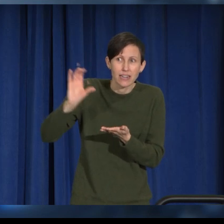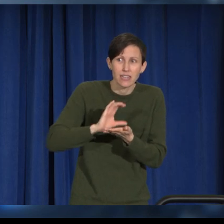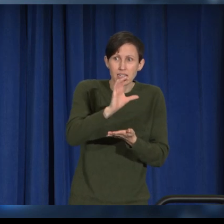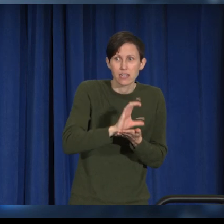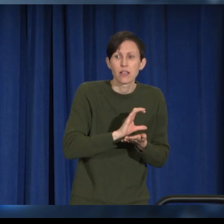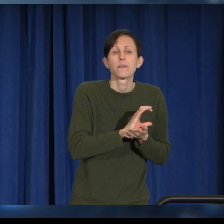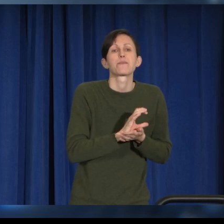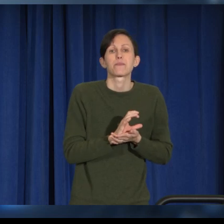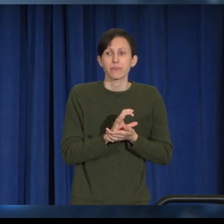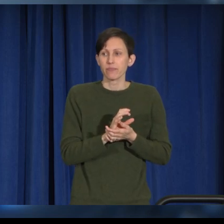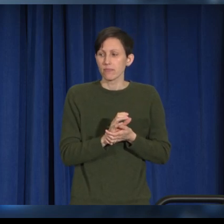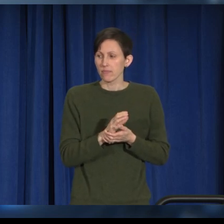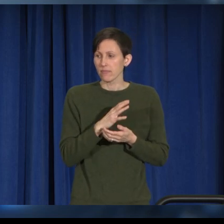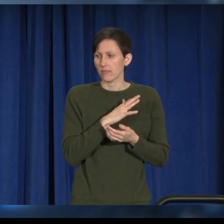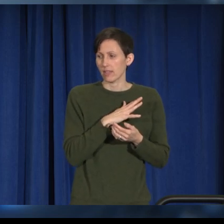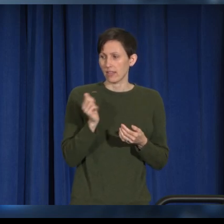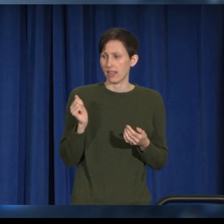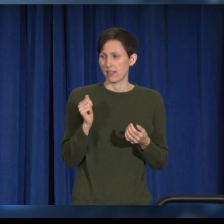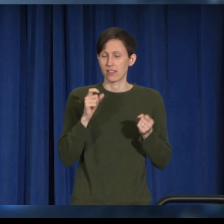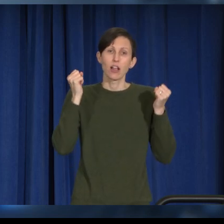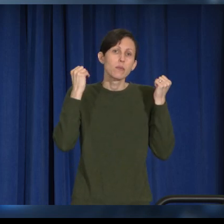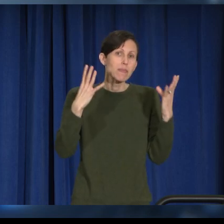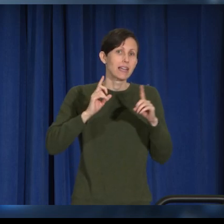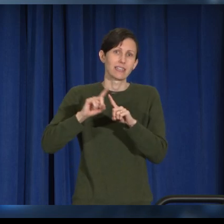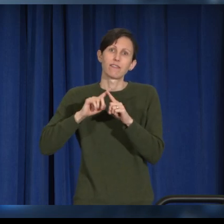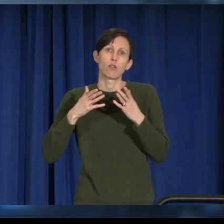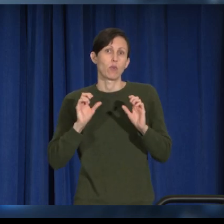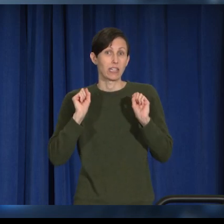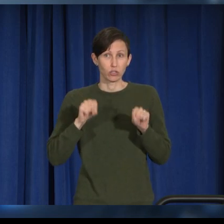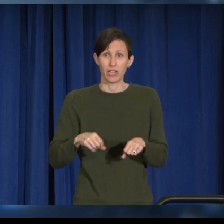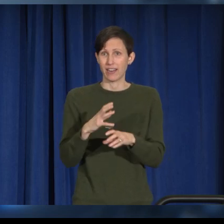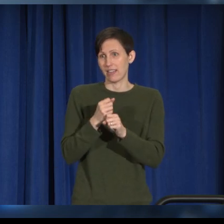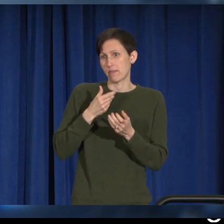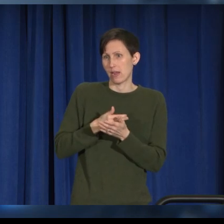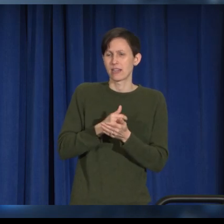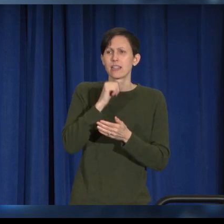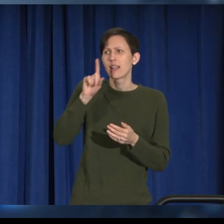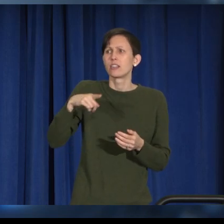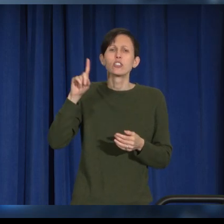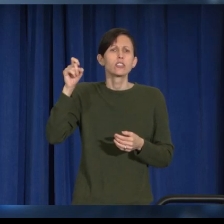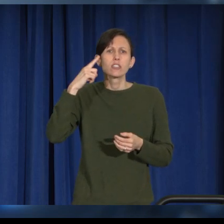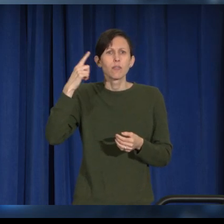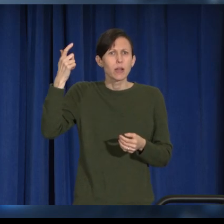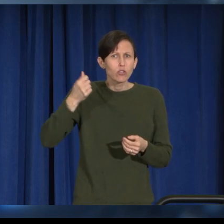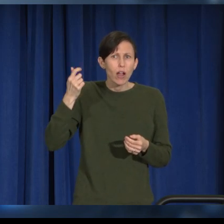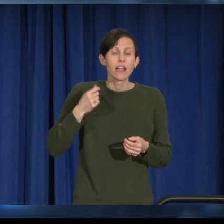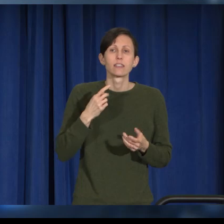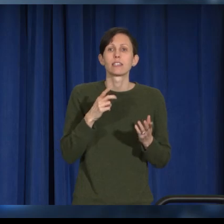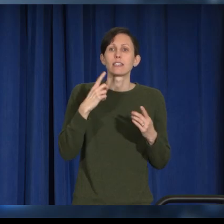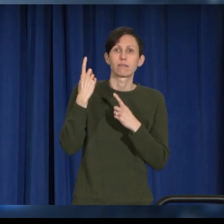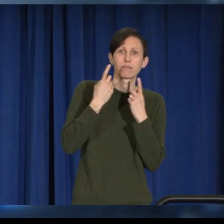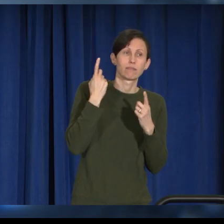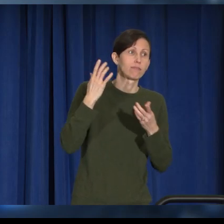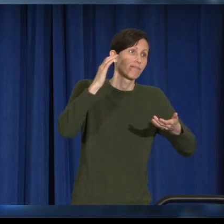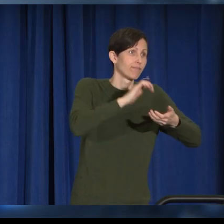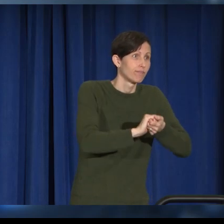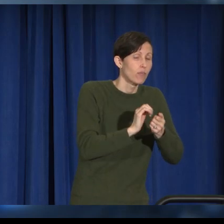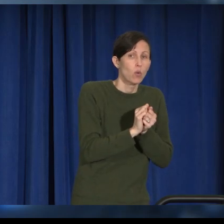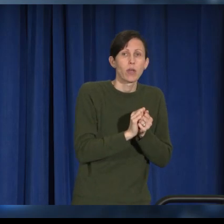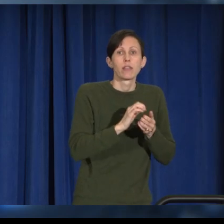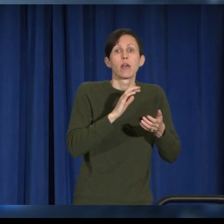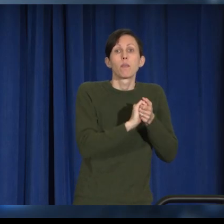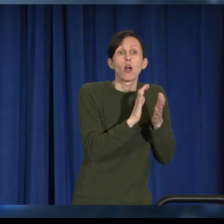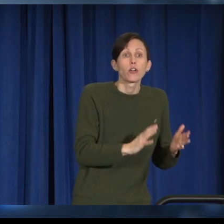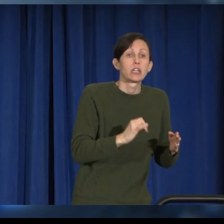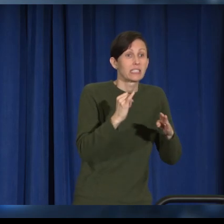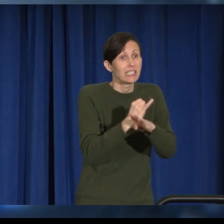vision. And there are lots of different ways we can fund things. It's not just government grants. It's looking at working with partners, working with